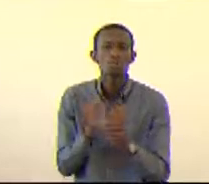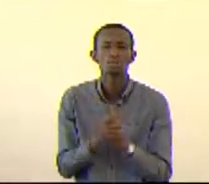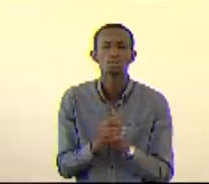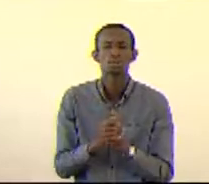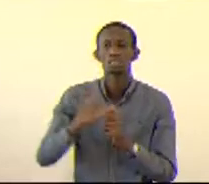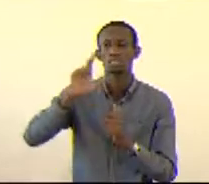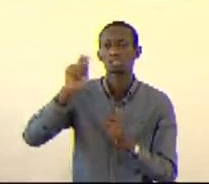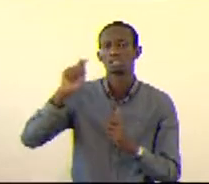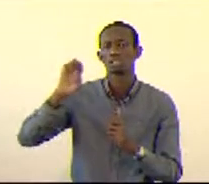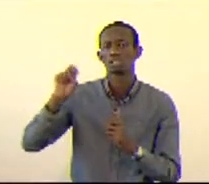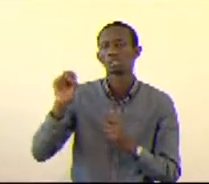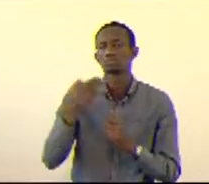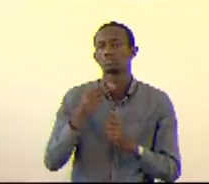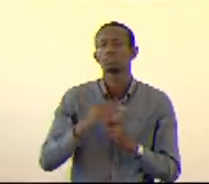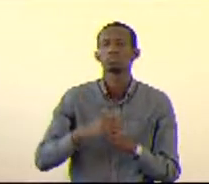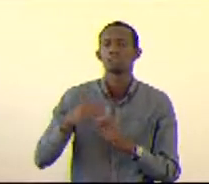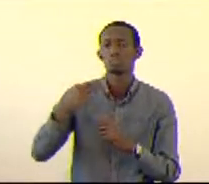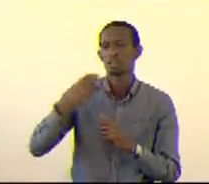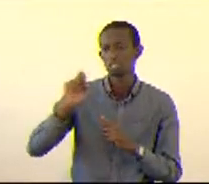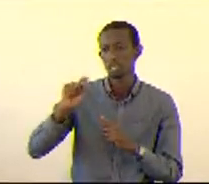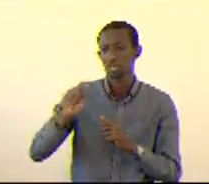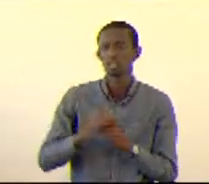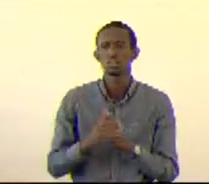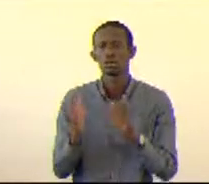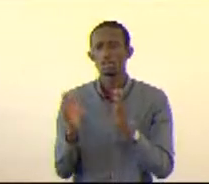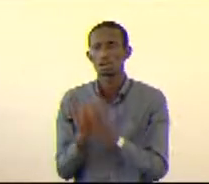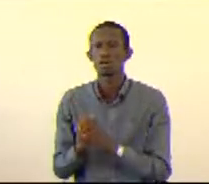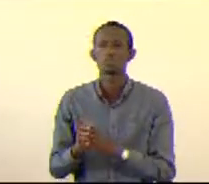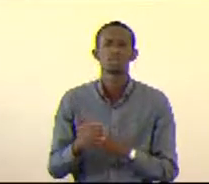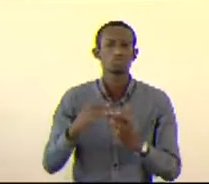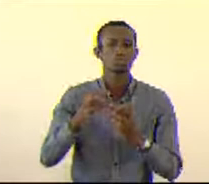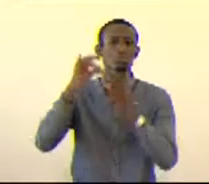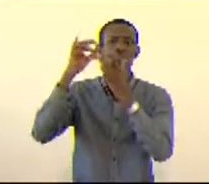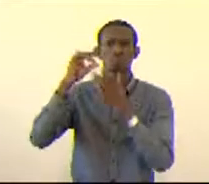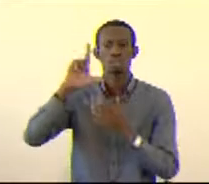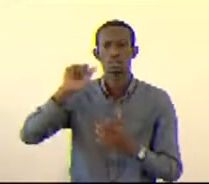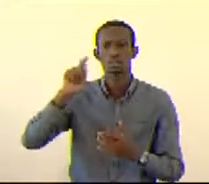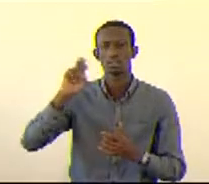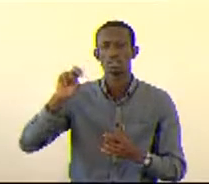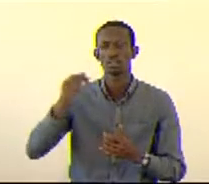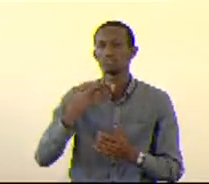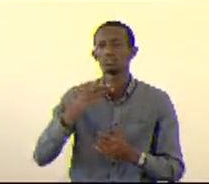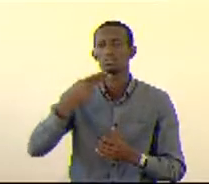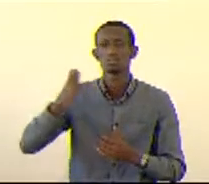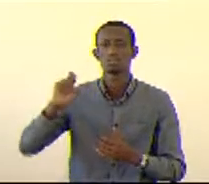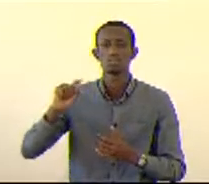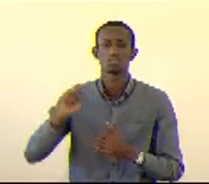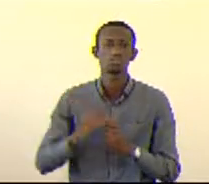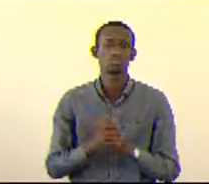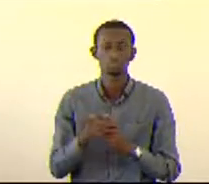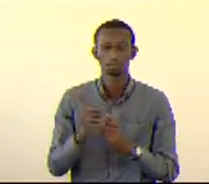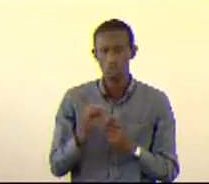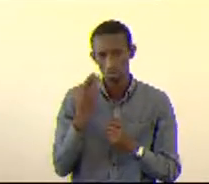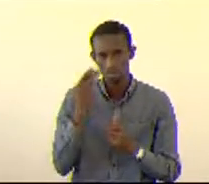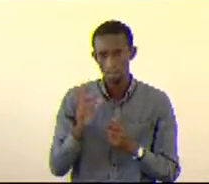one, which is part B. The specific latent heat of fusion of water is 330